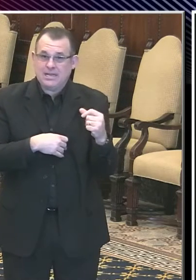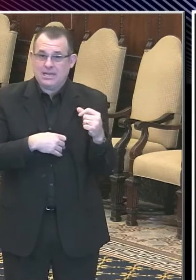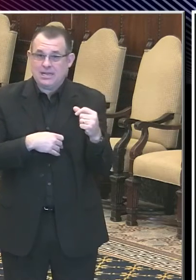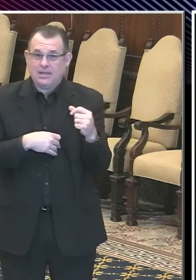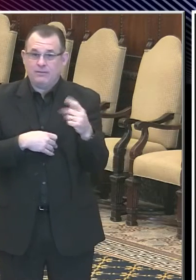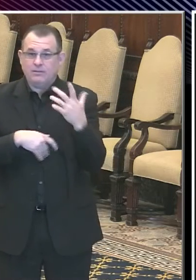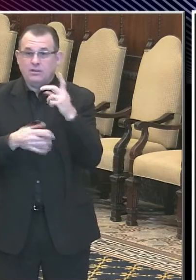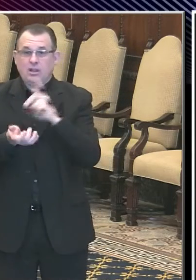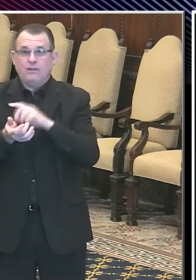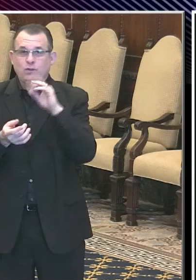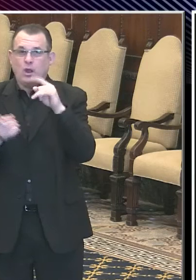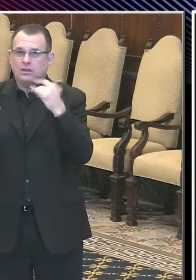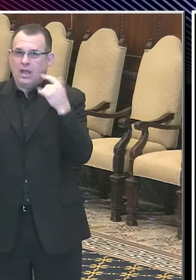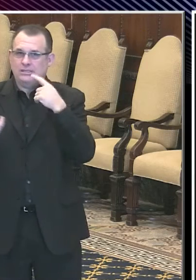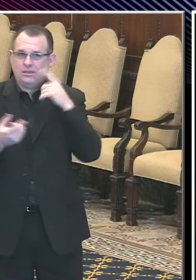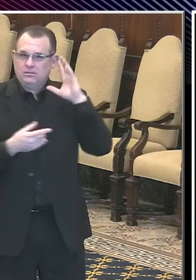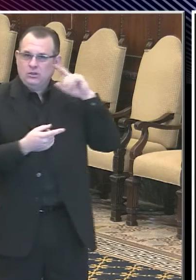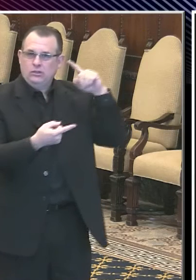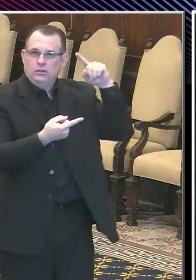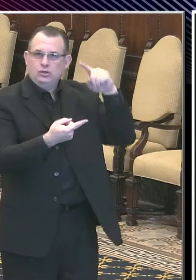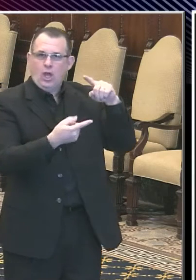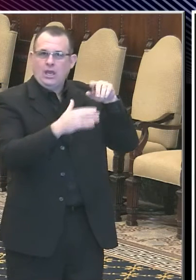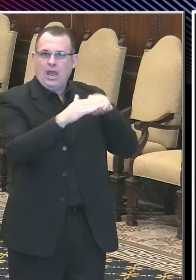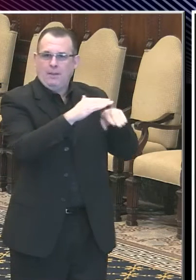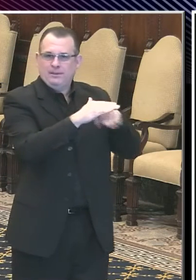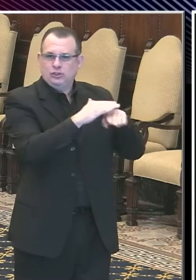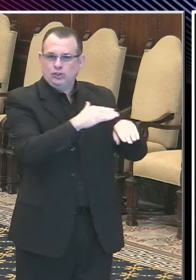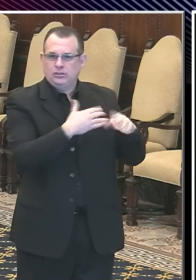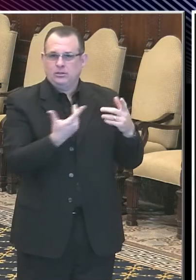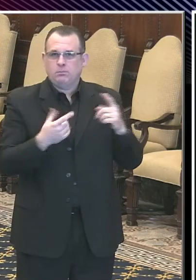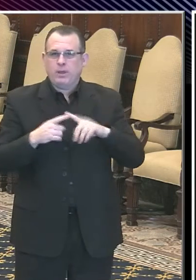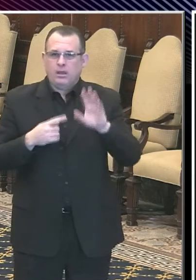mentioned it winding down over the next 2 weeks.